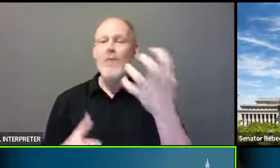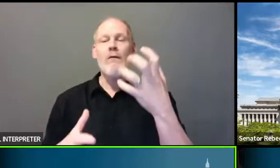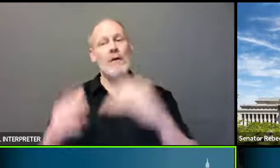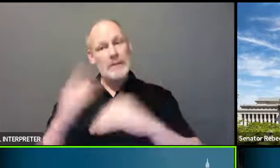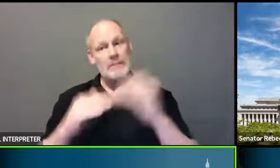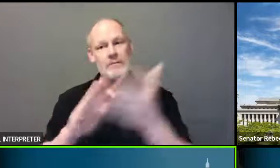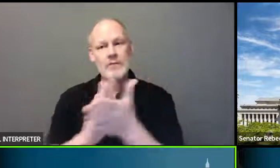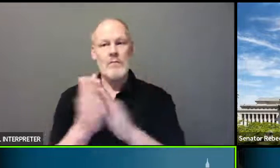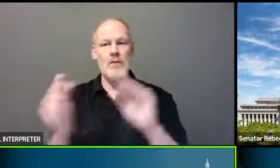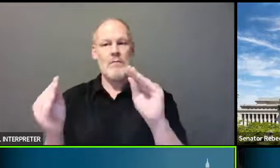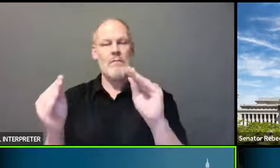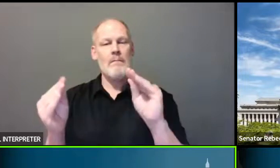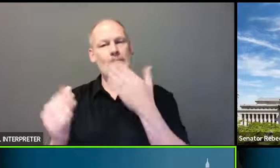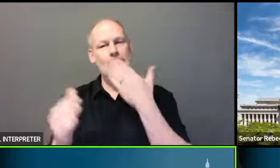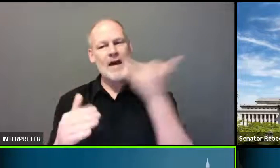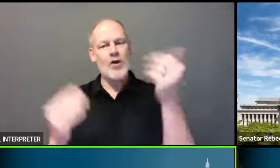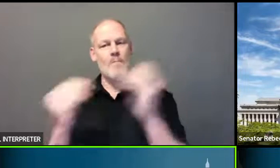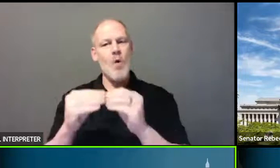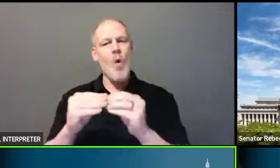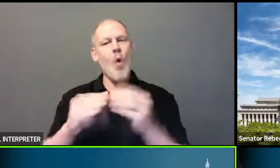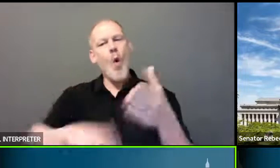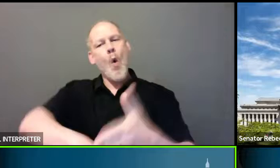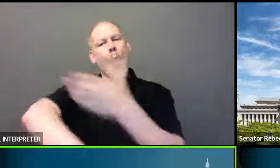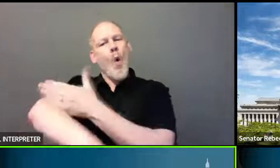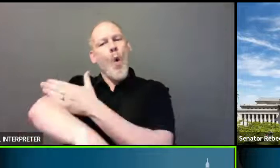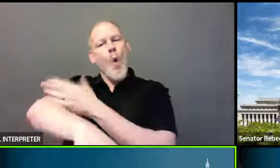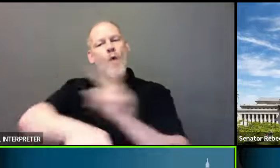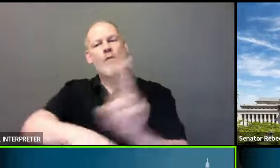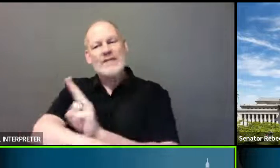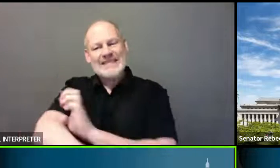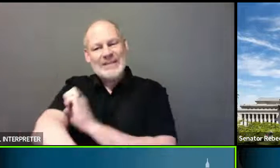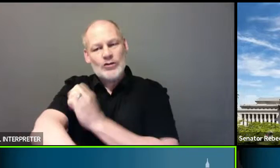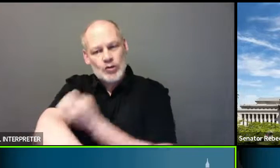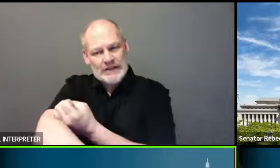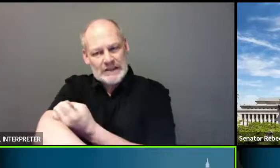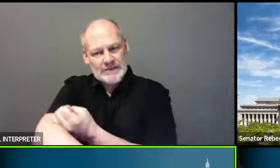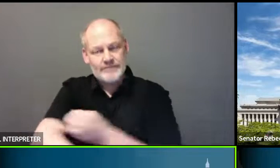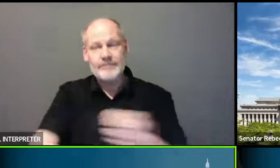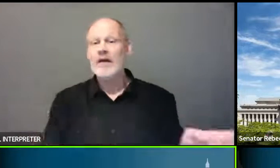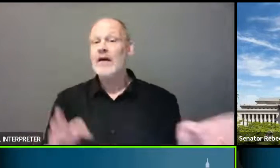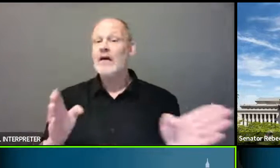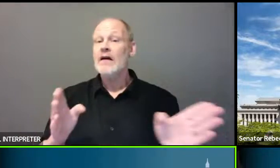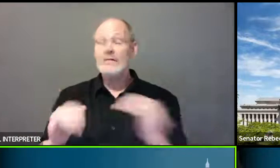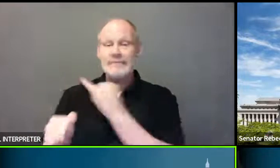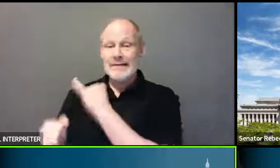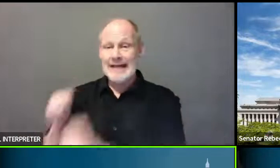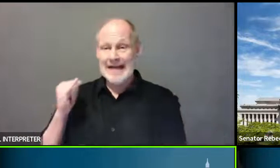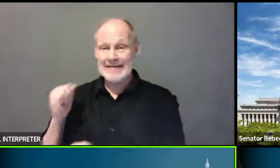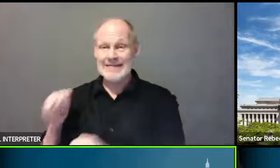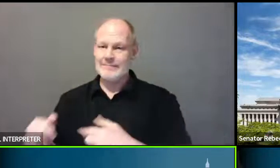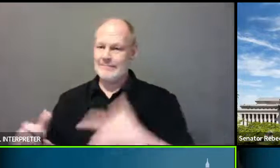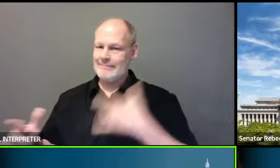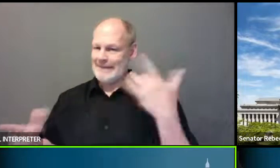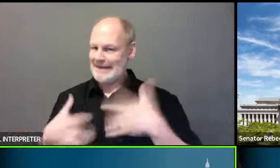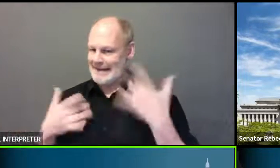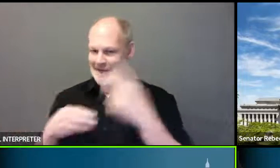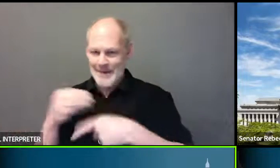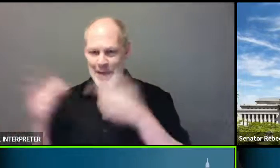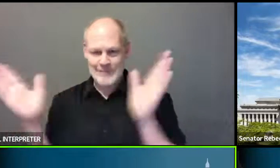and still and be comfortable. And the one that I'm really excited about, because one of the first jobs I ever had